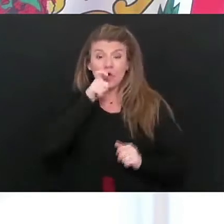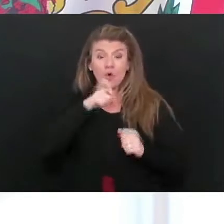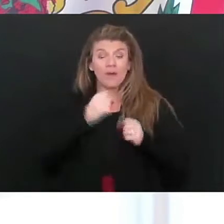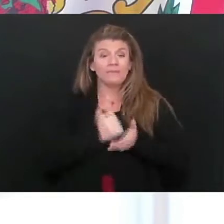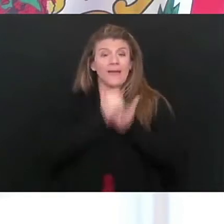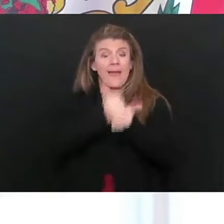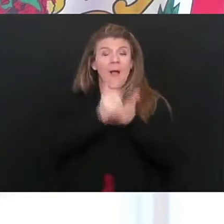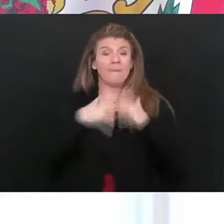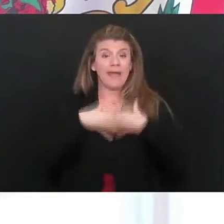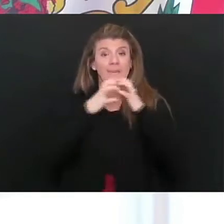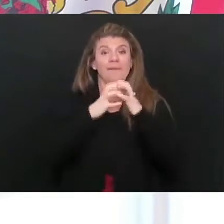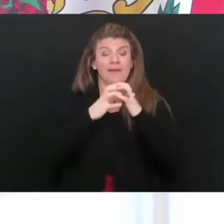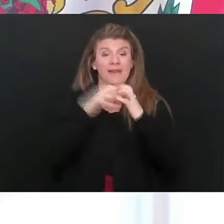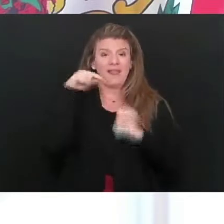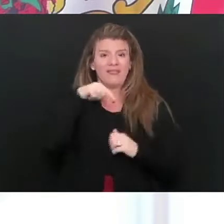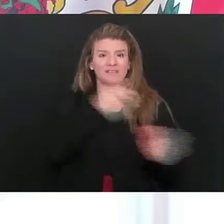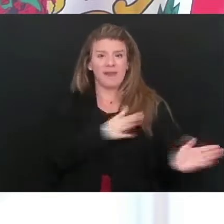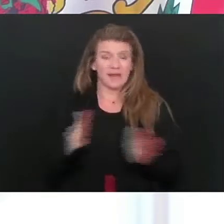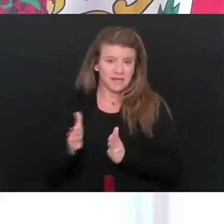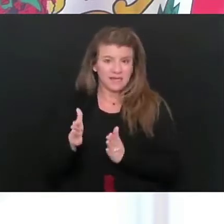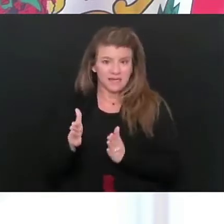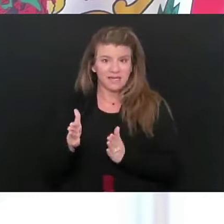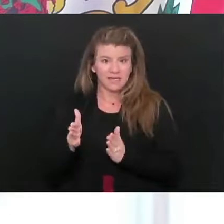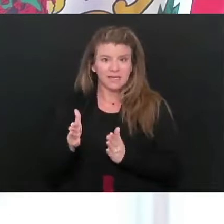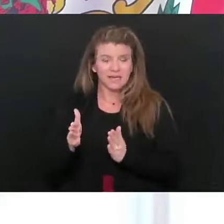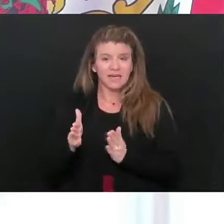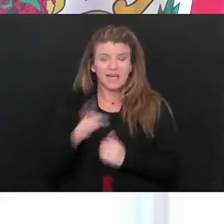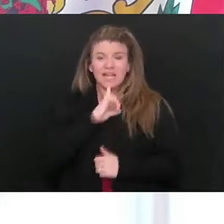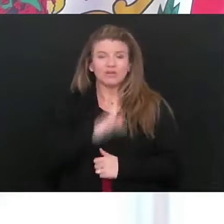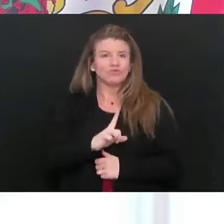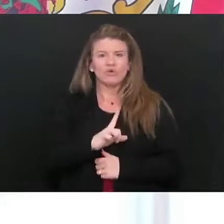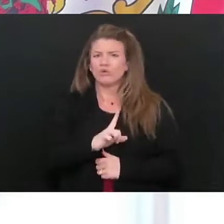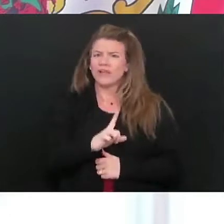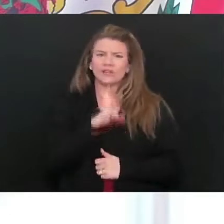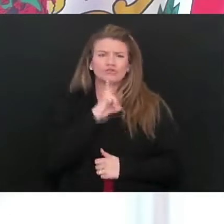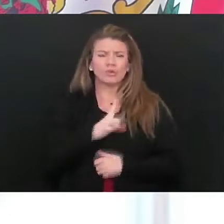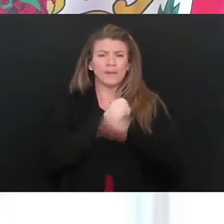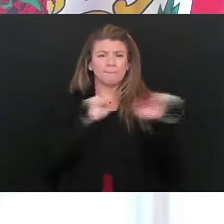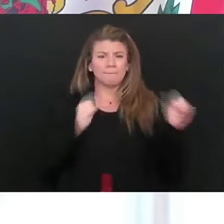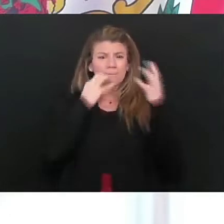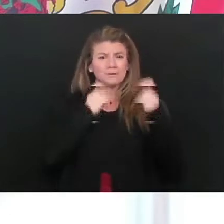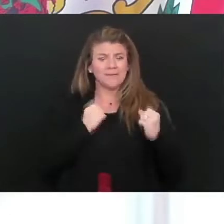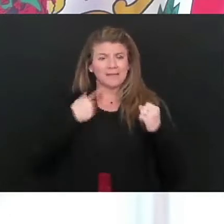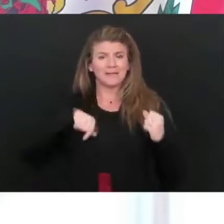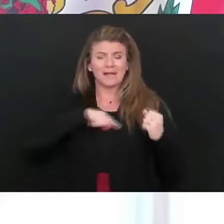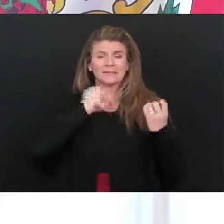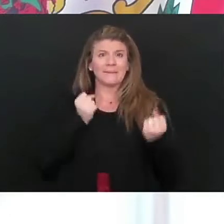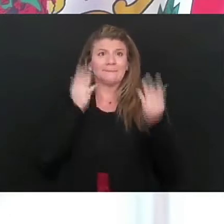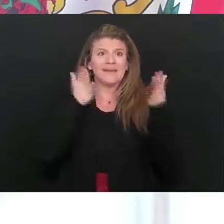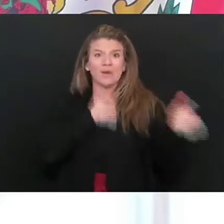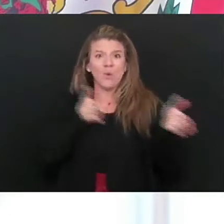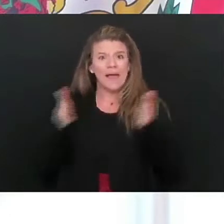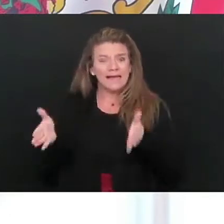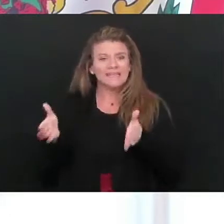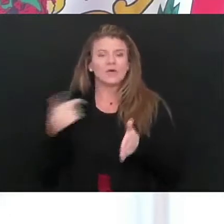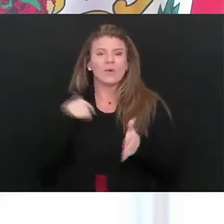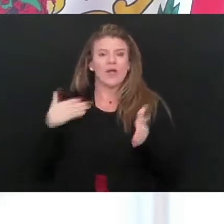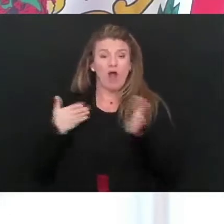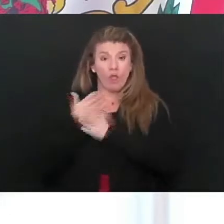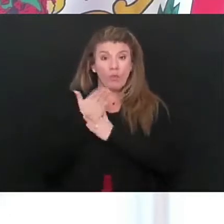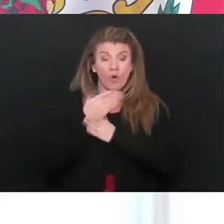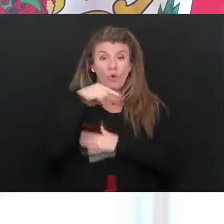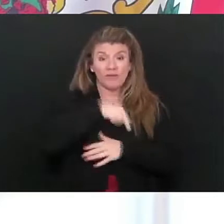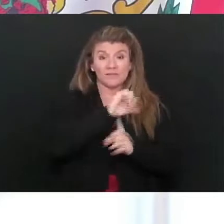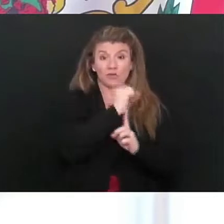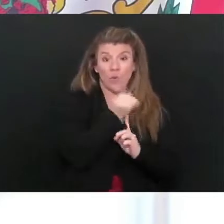helped implement this plan. It really protected us in many ways and got us through this, but